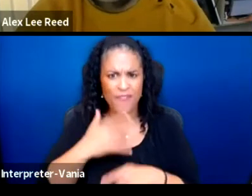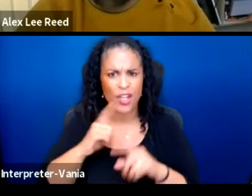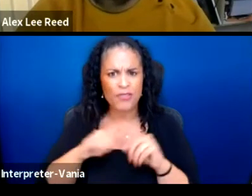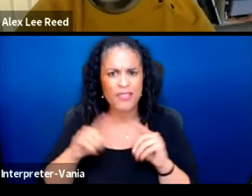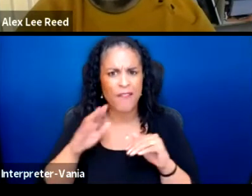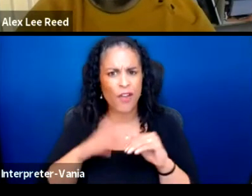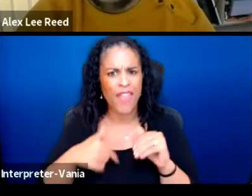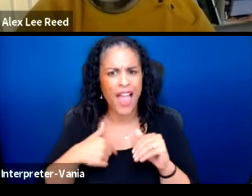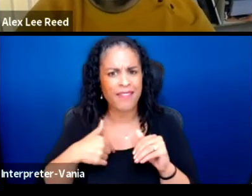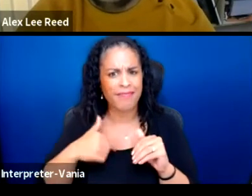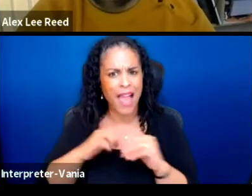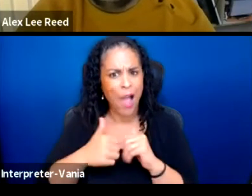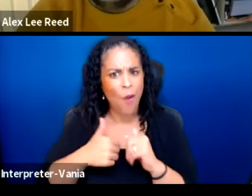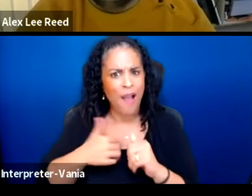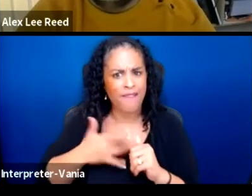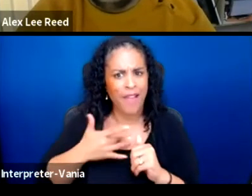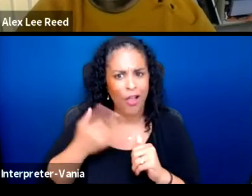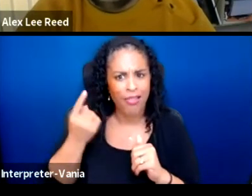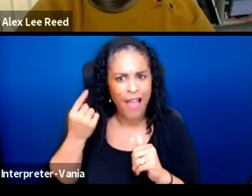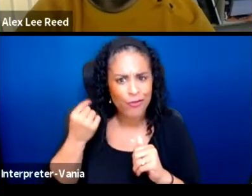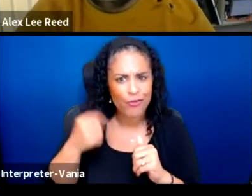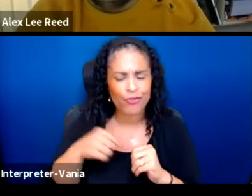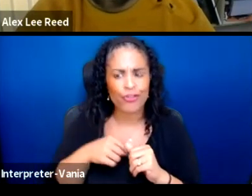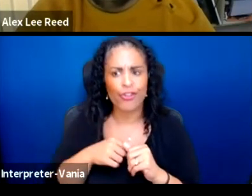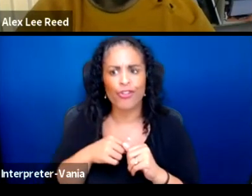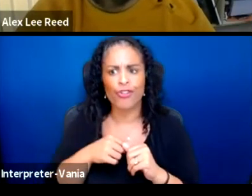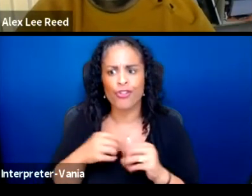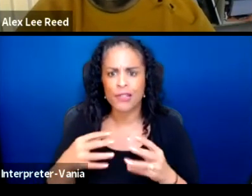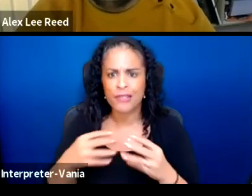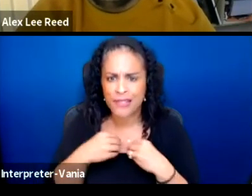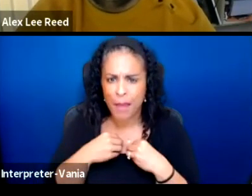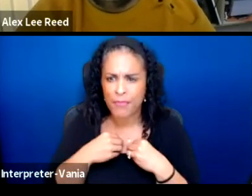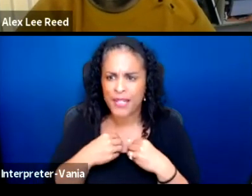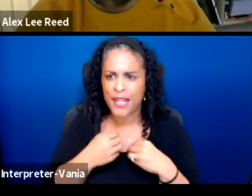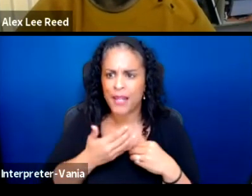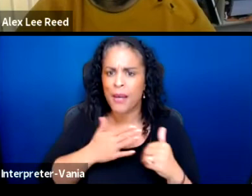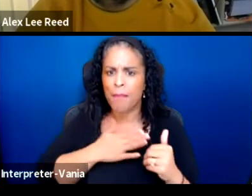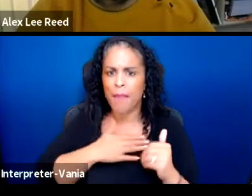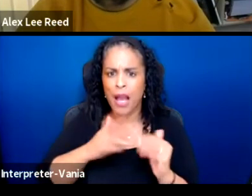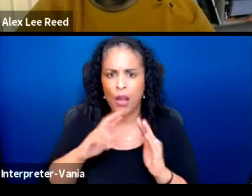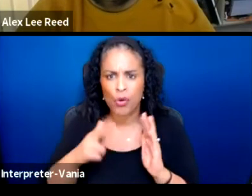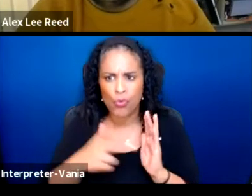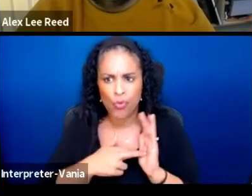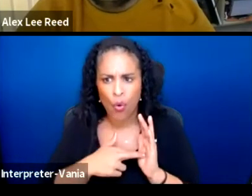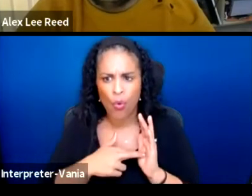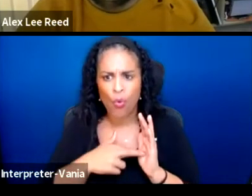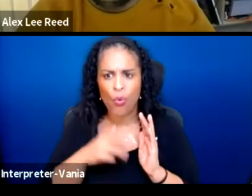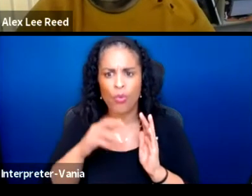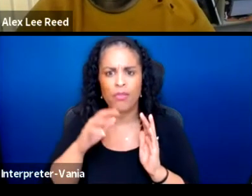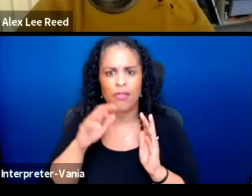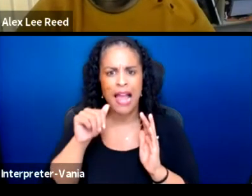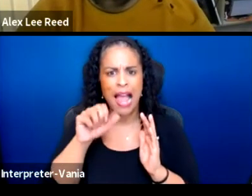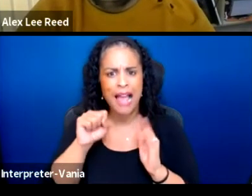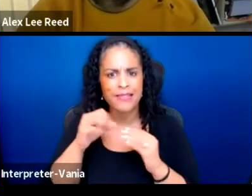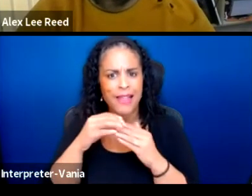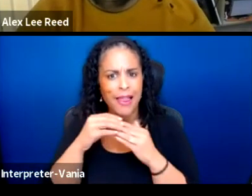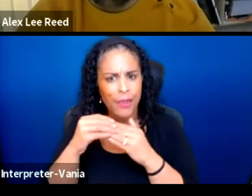last year. And, you know, accepting my role as a leader and